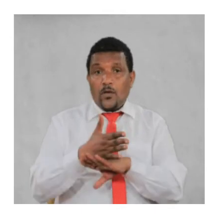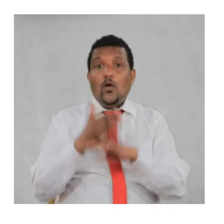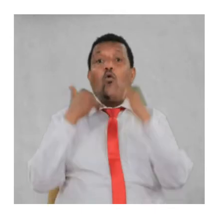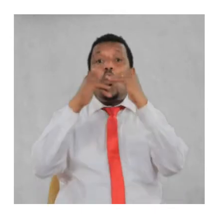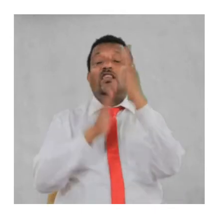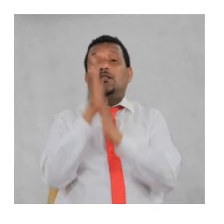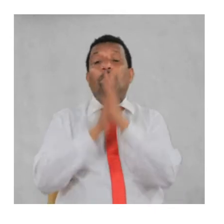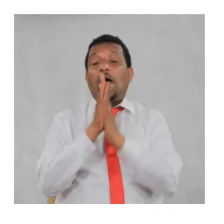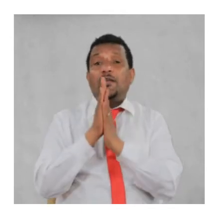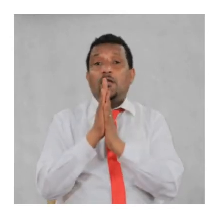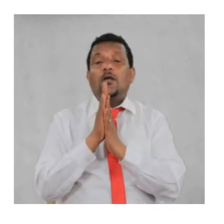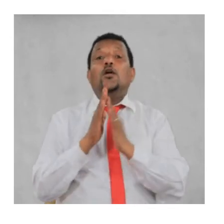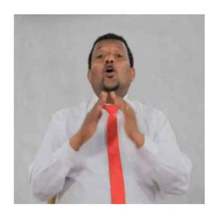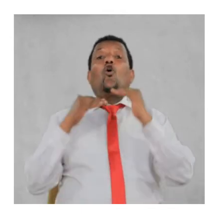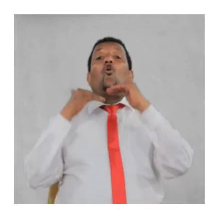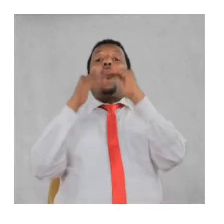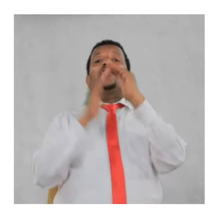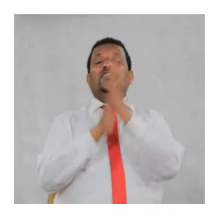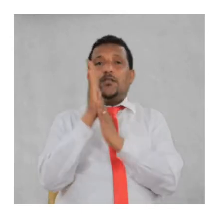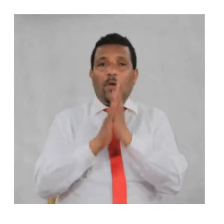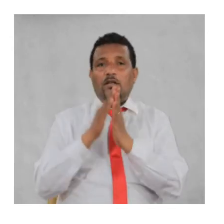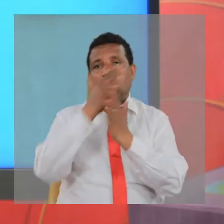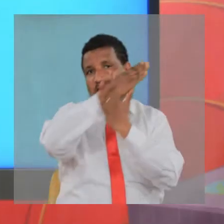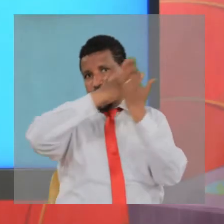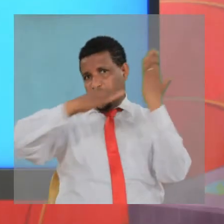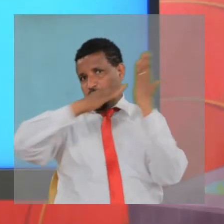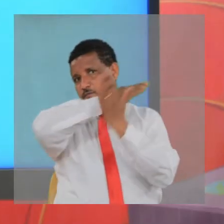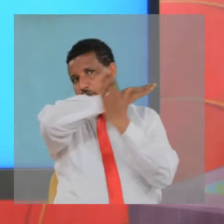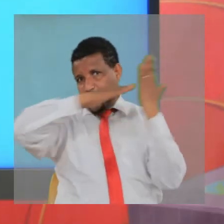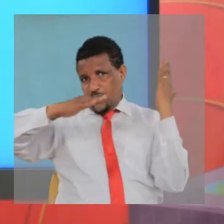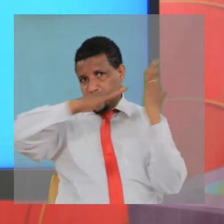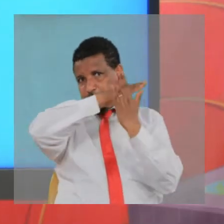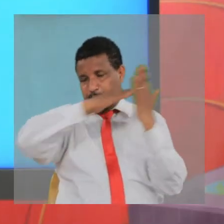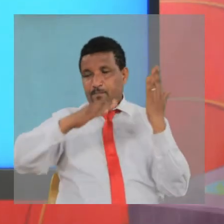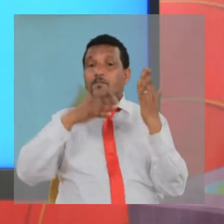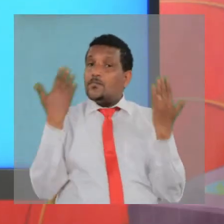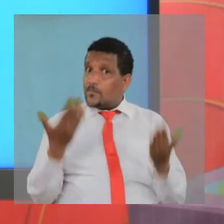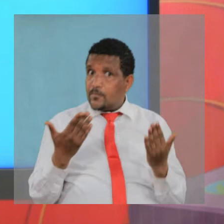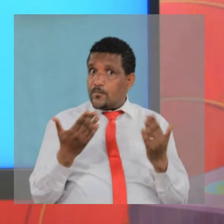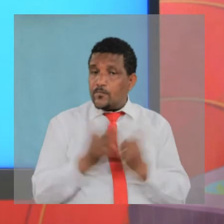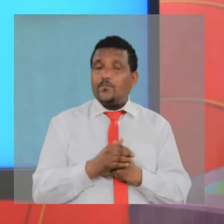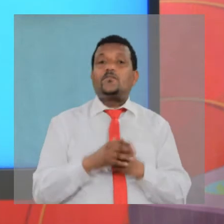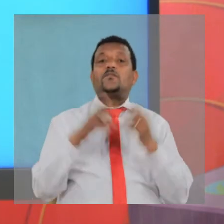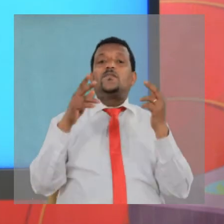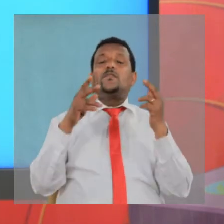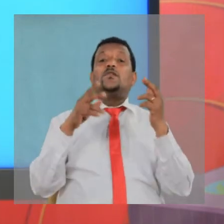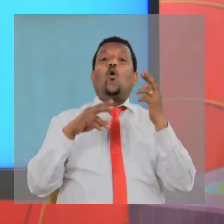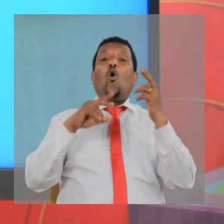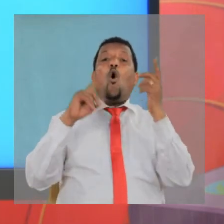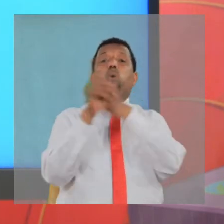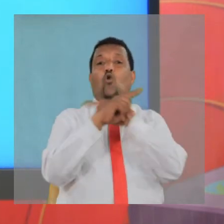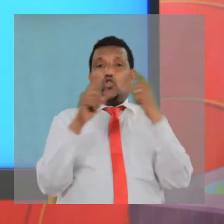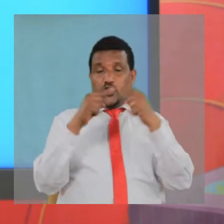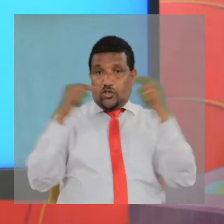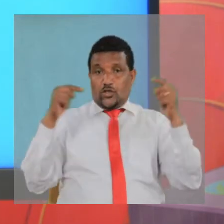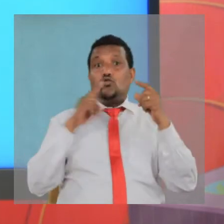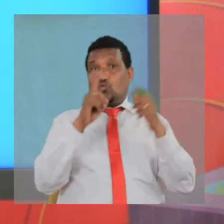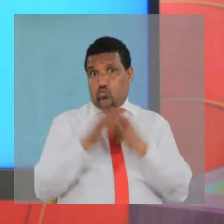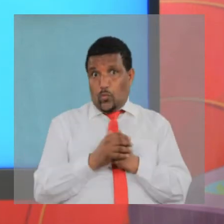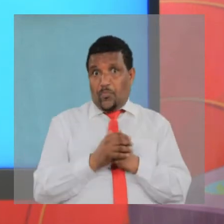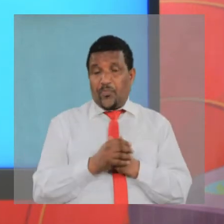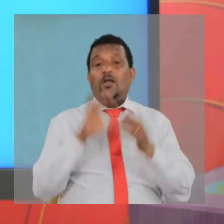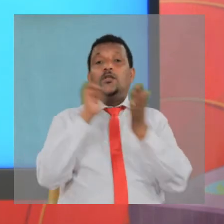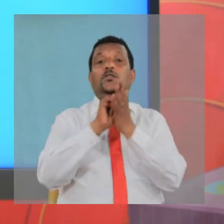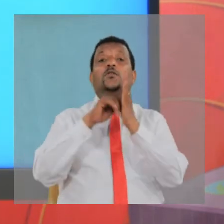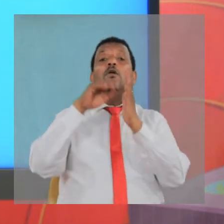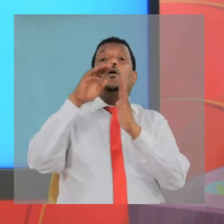demanded? The quantity demanded is halved. And the opposite holds true. That means as price declines from 40 to 20,